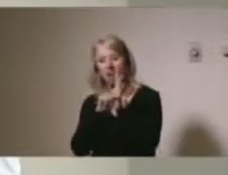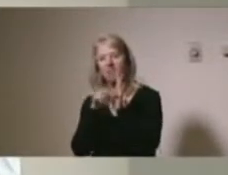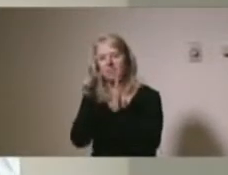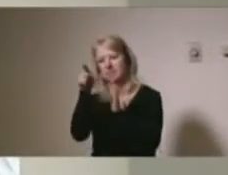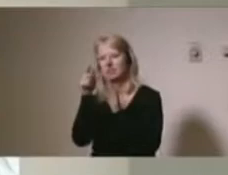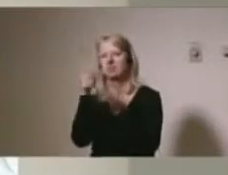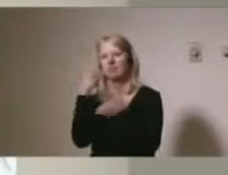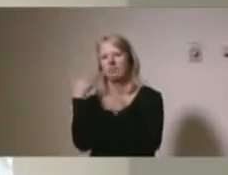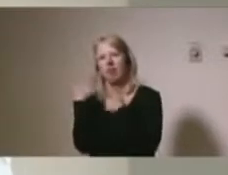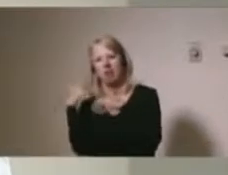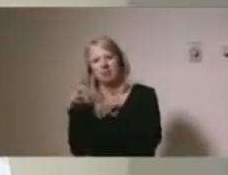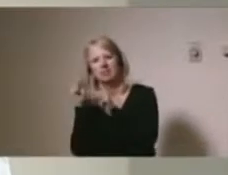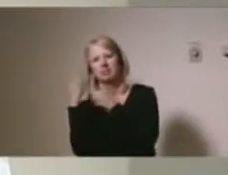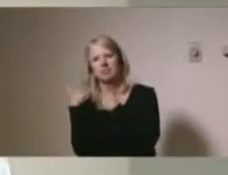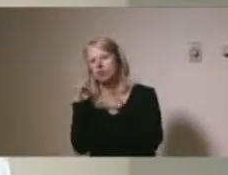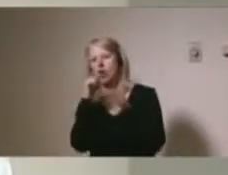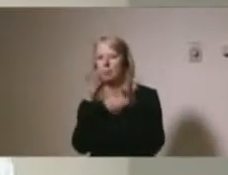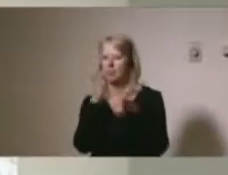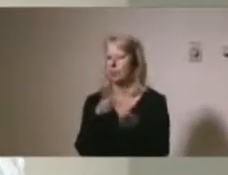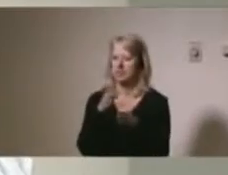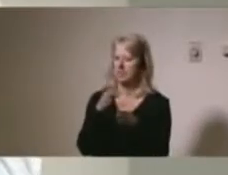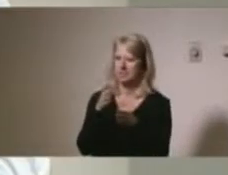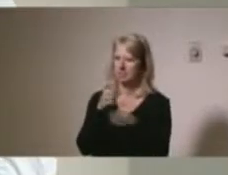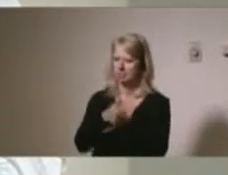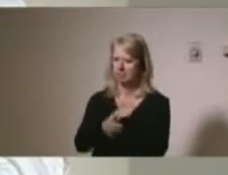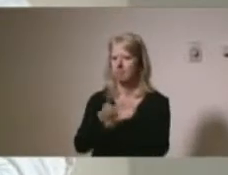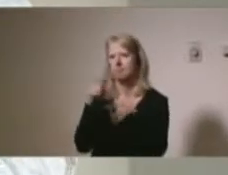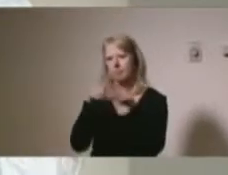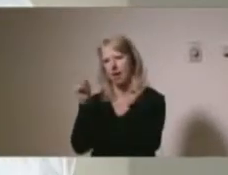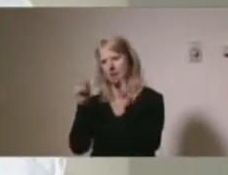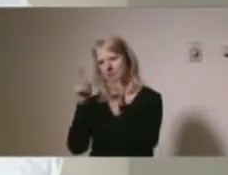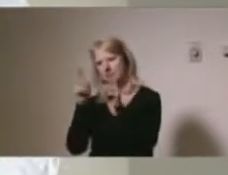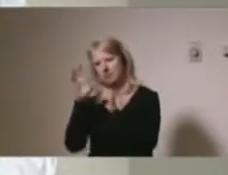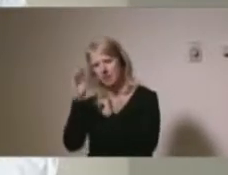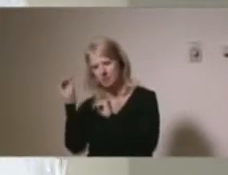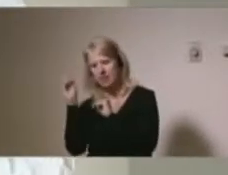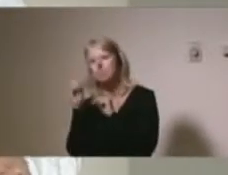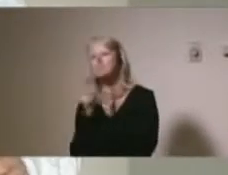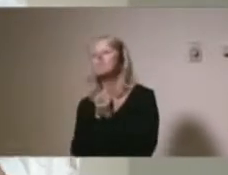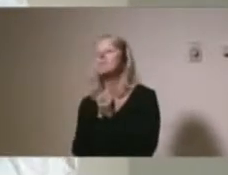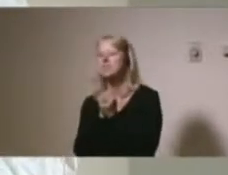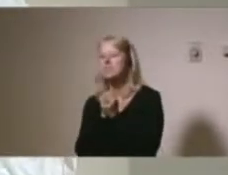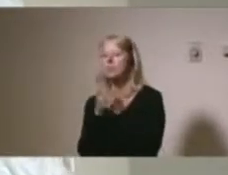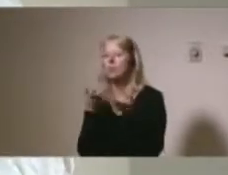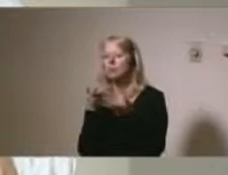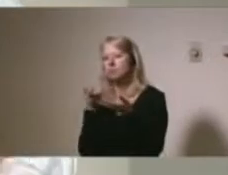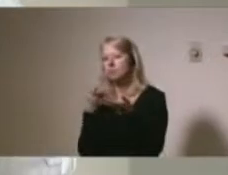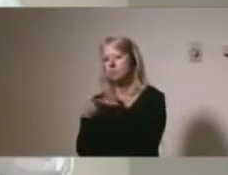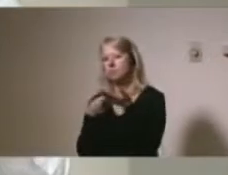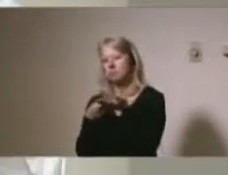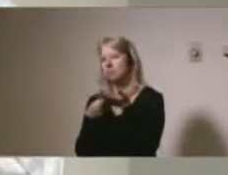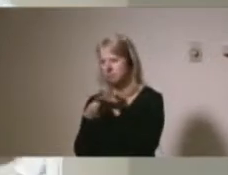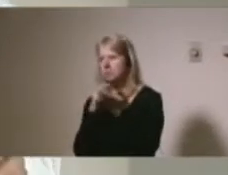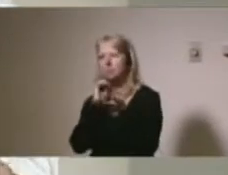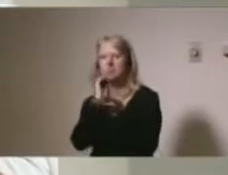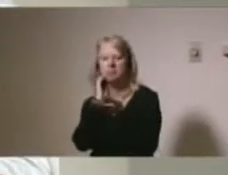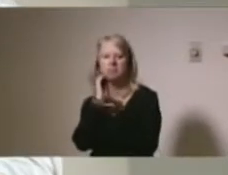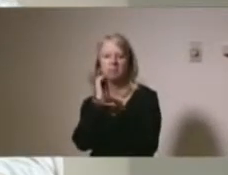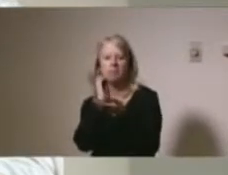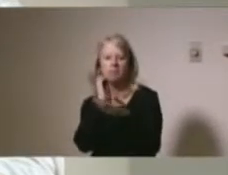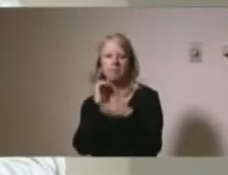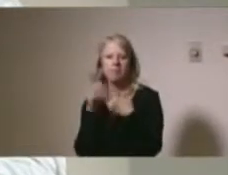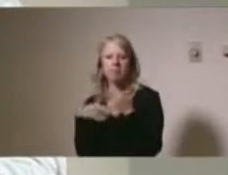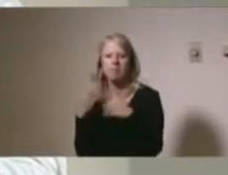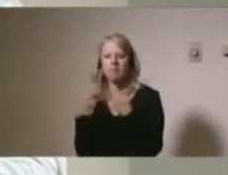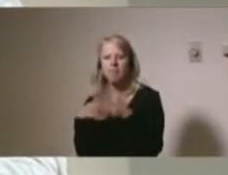the person that was working behind the counter. So, as we talk a little bit about where this is going, and I